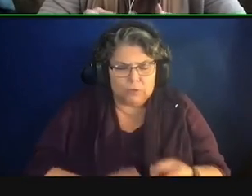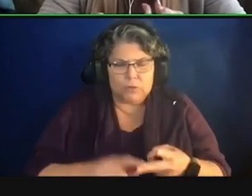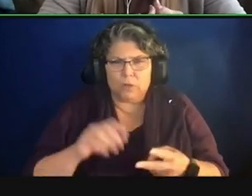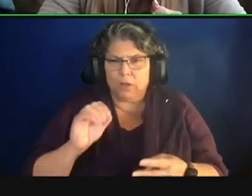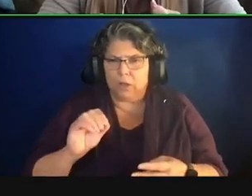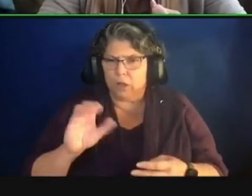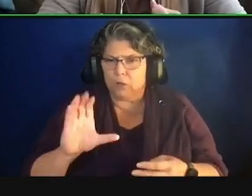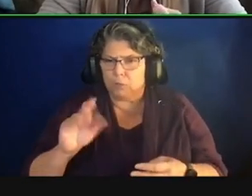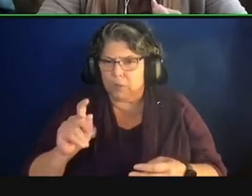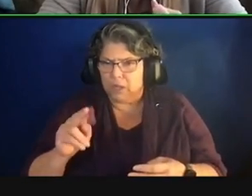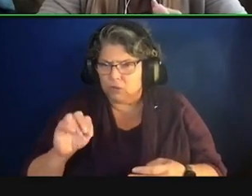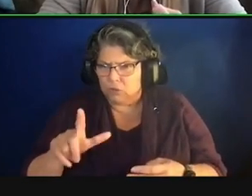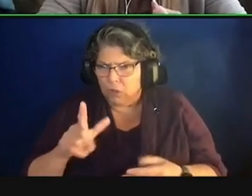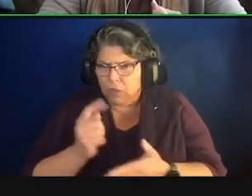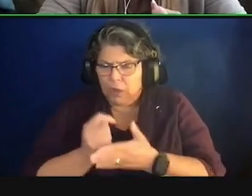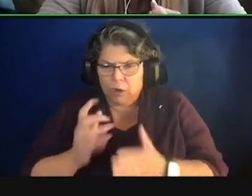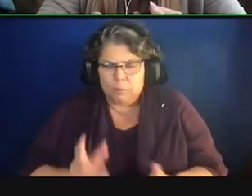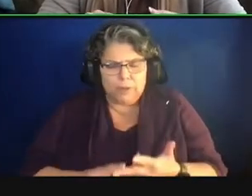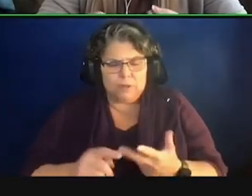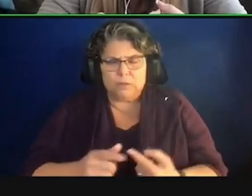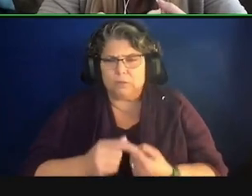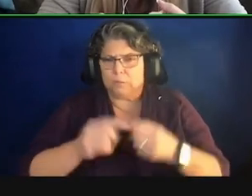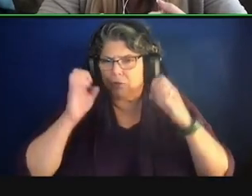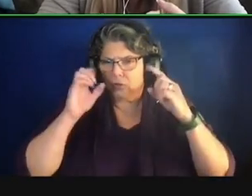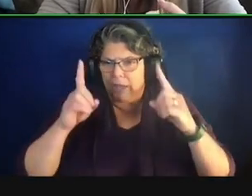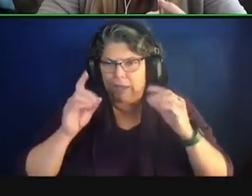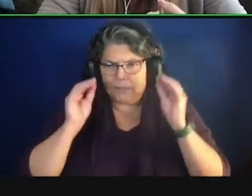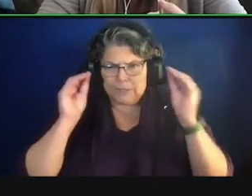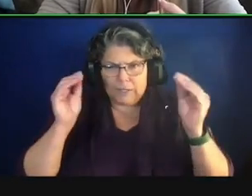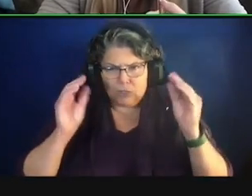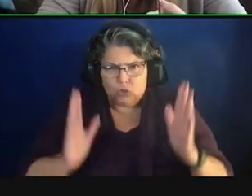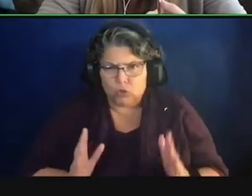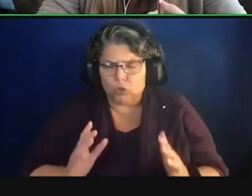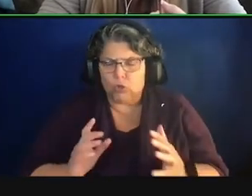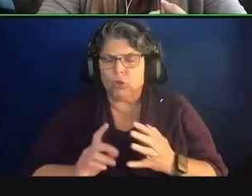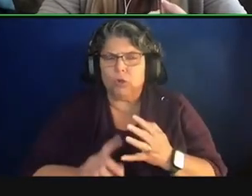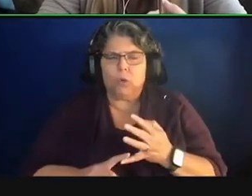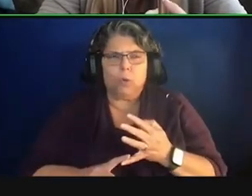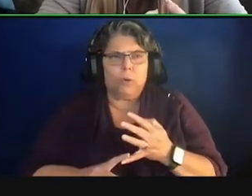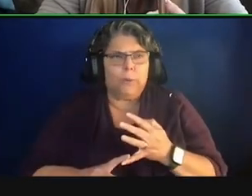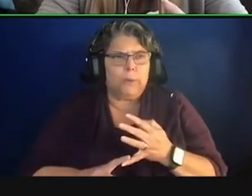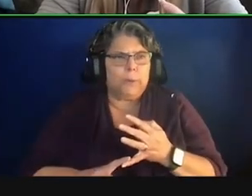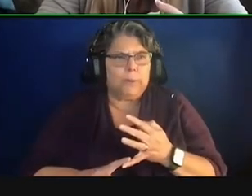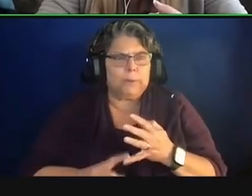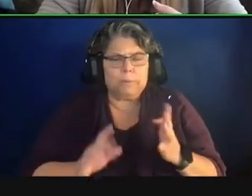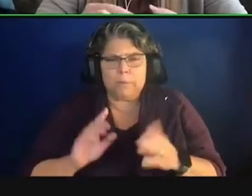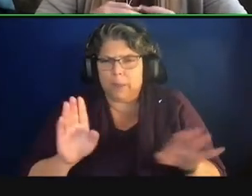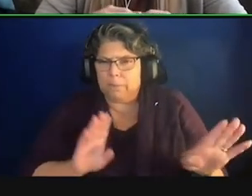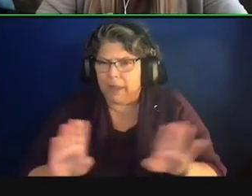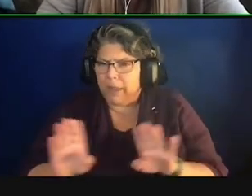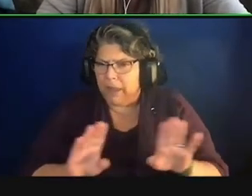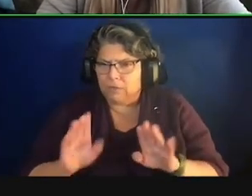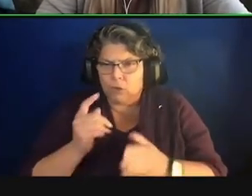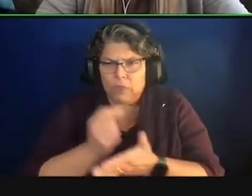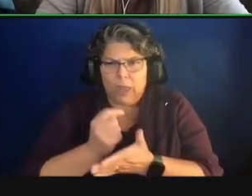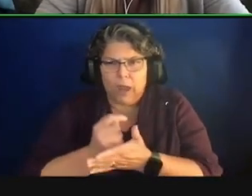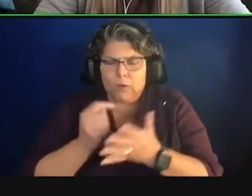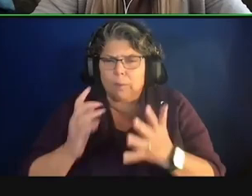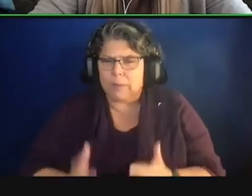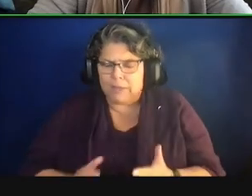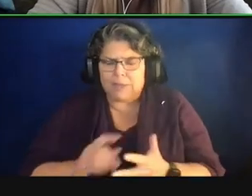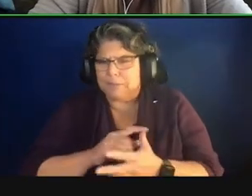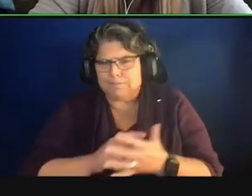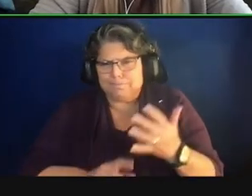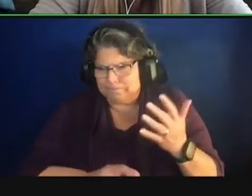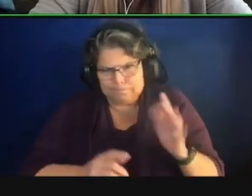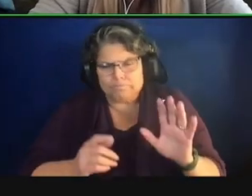therapist, a special education teacher, or a behavior therapist. It's someone who's